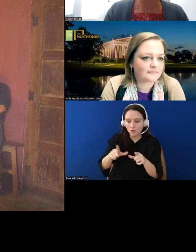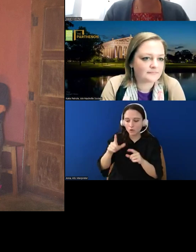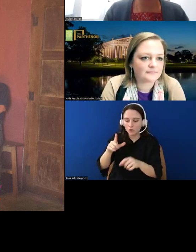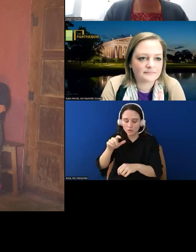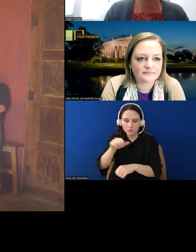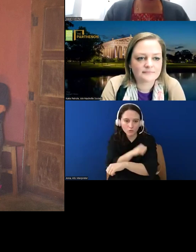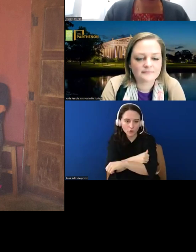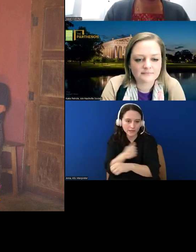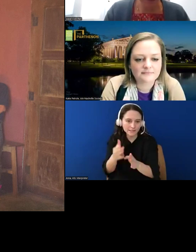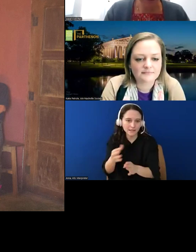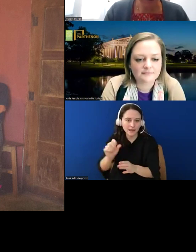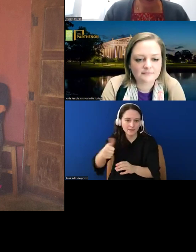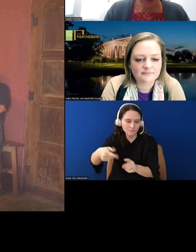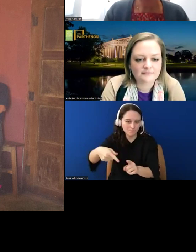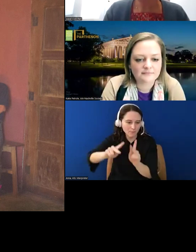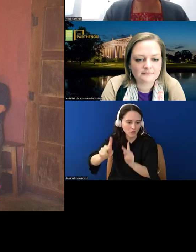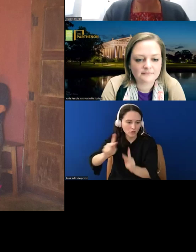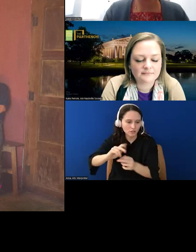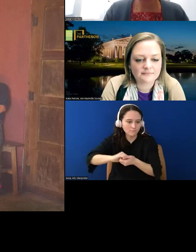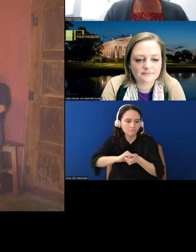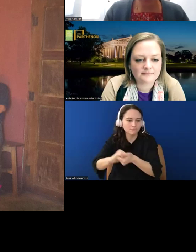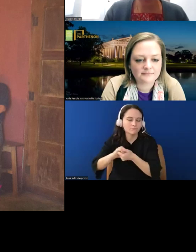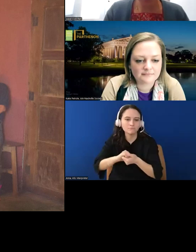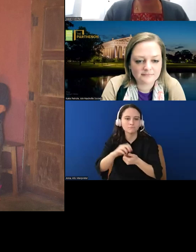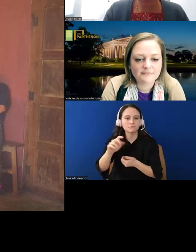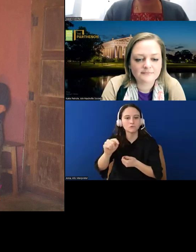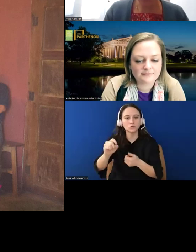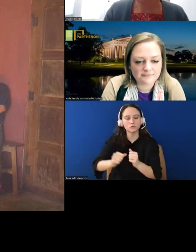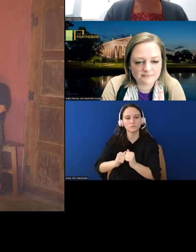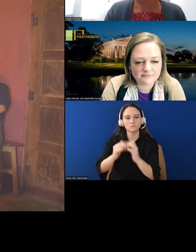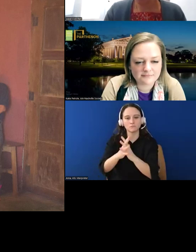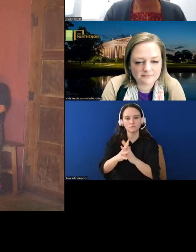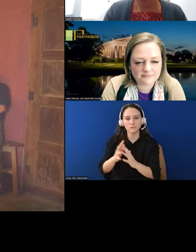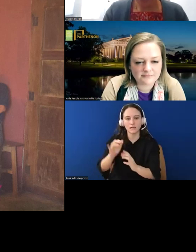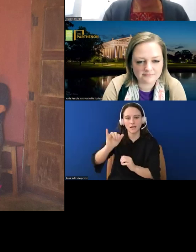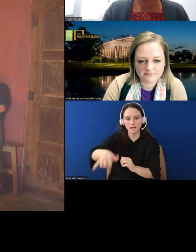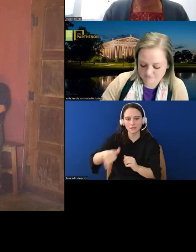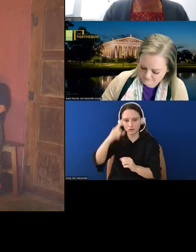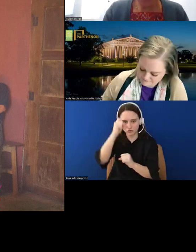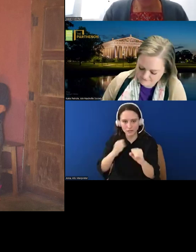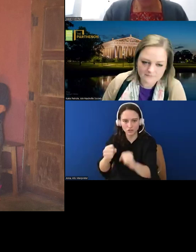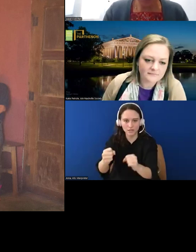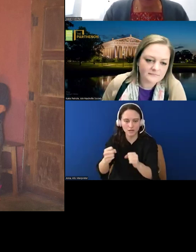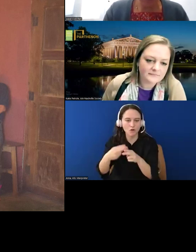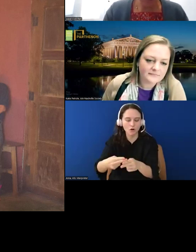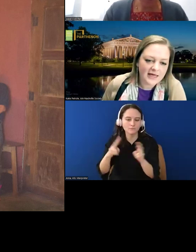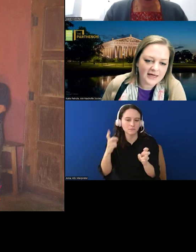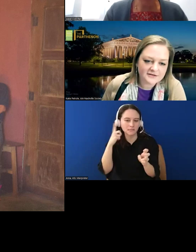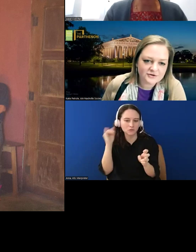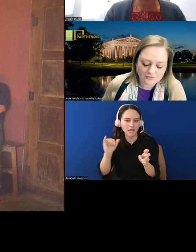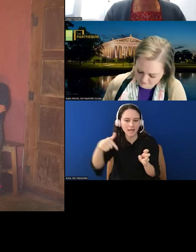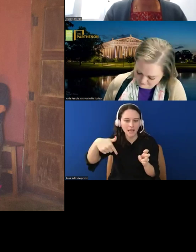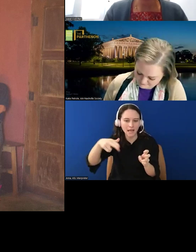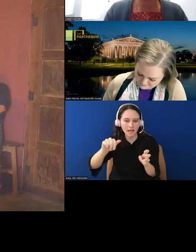population collaborate to implement a work strategy called Kashkol. Kashkol is the service that